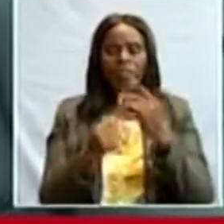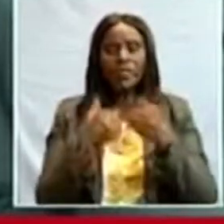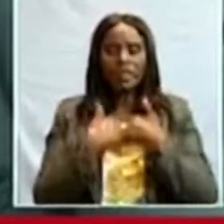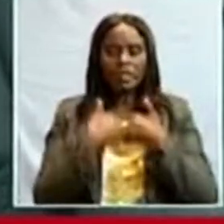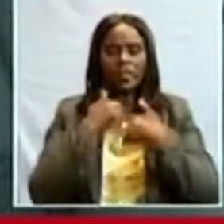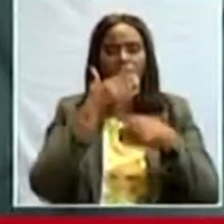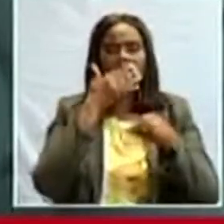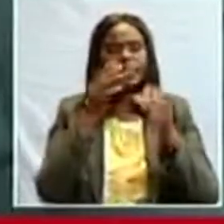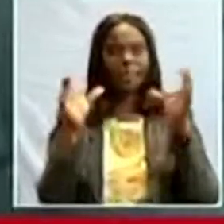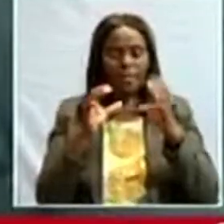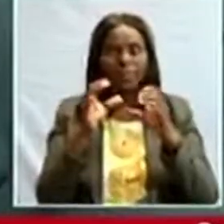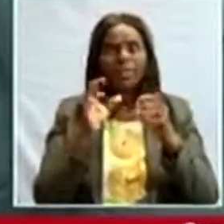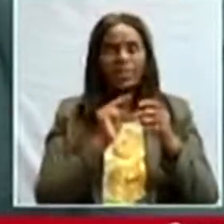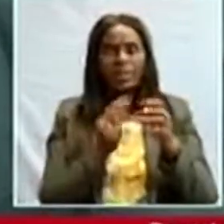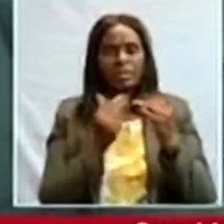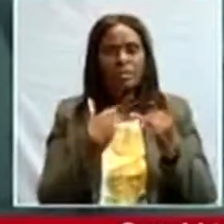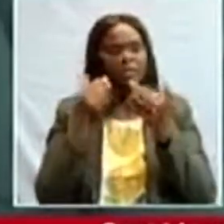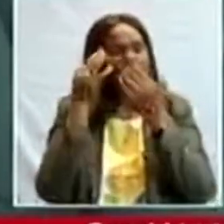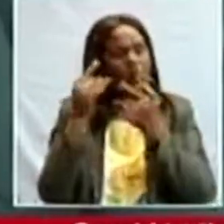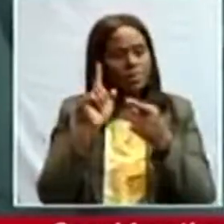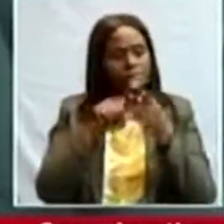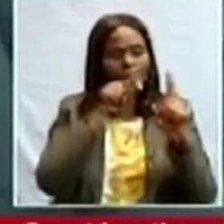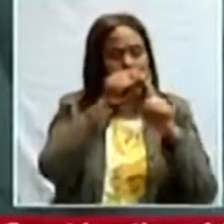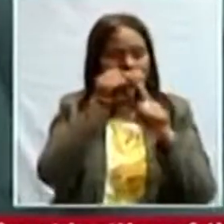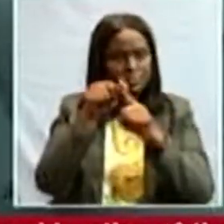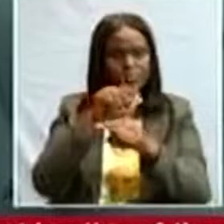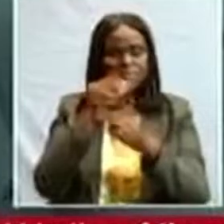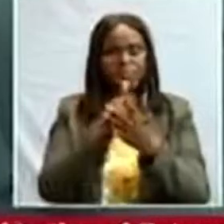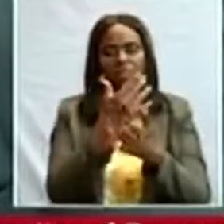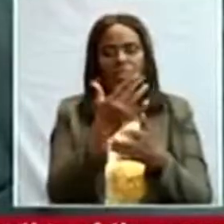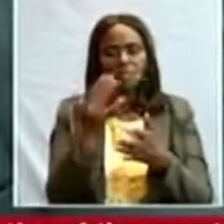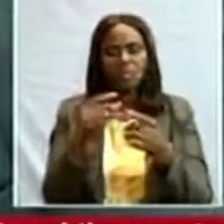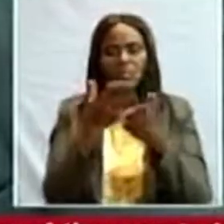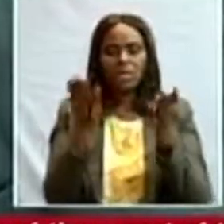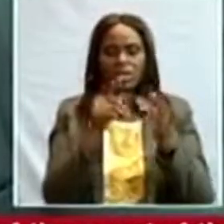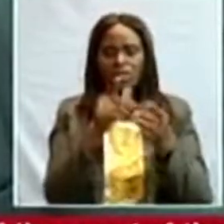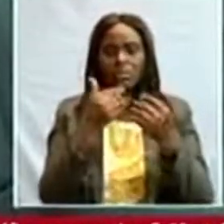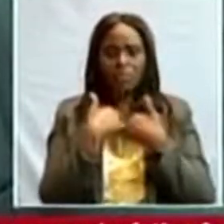committee, we expect you to detect as such things, where you